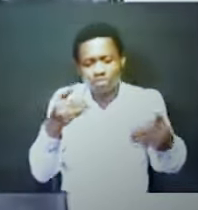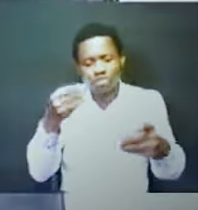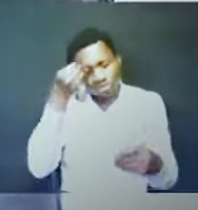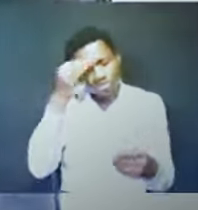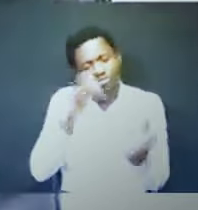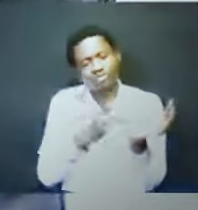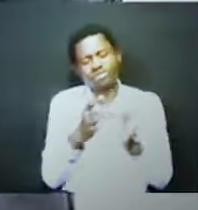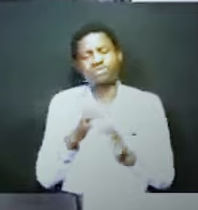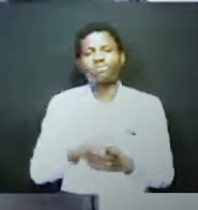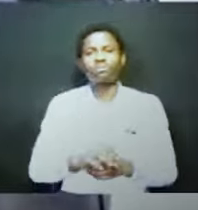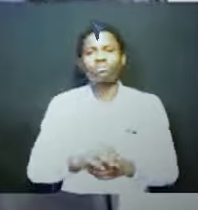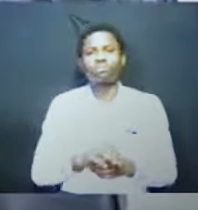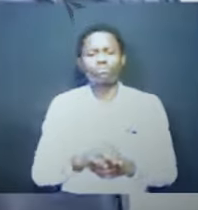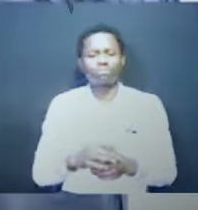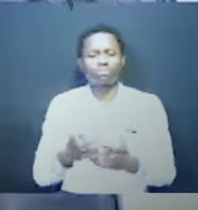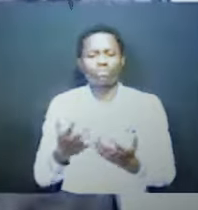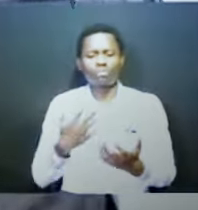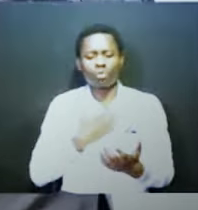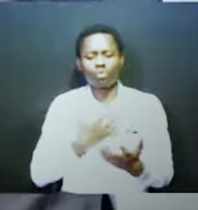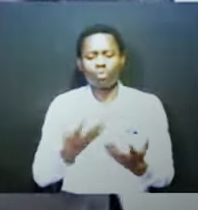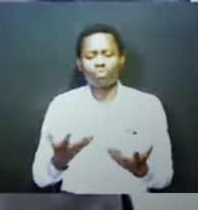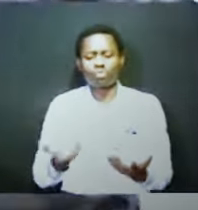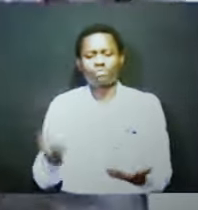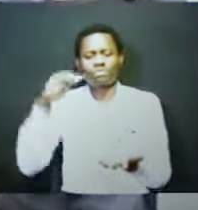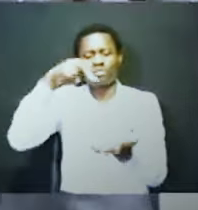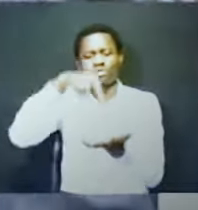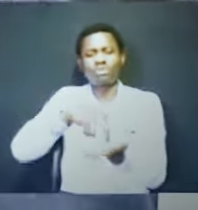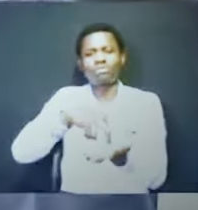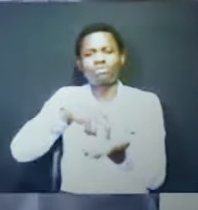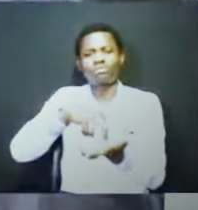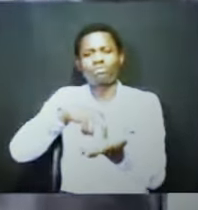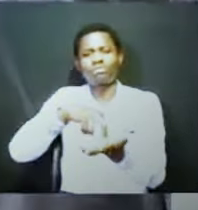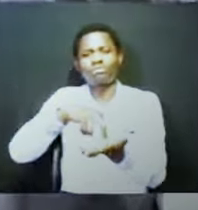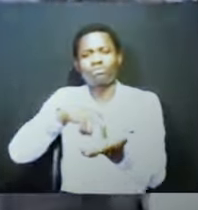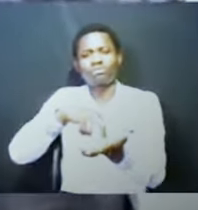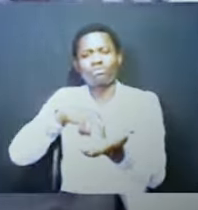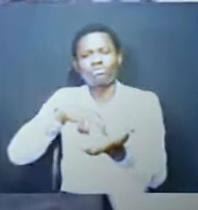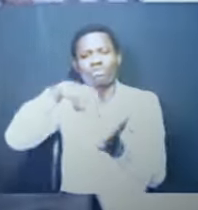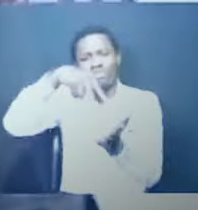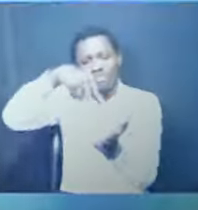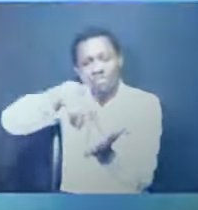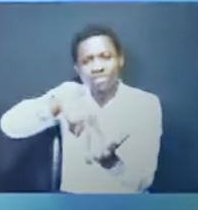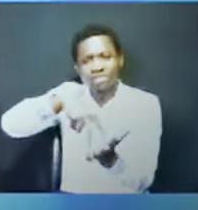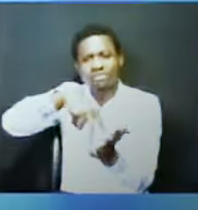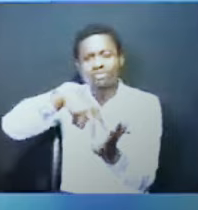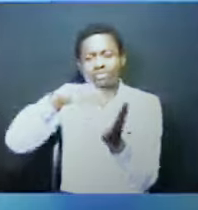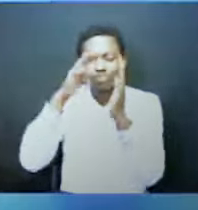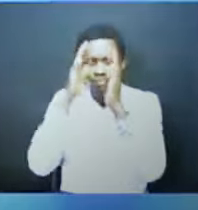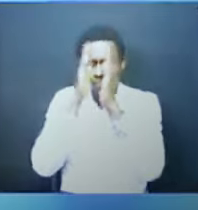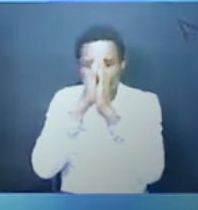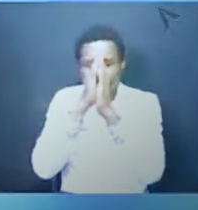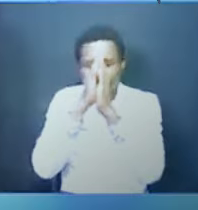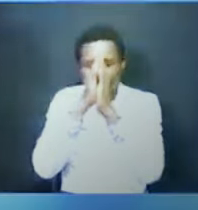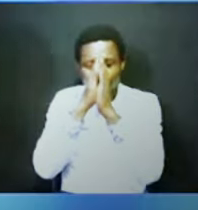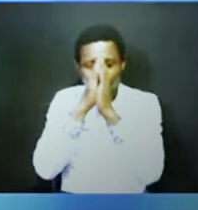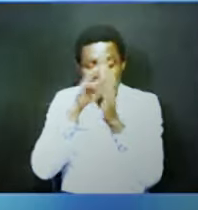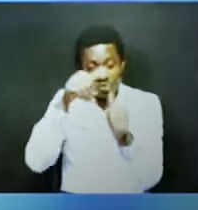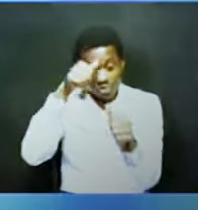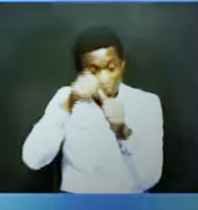Christ. I want us to rise now. Let us pray. Let's remember